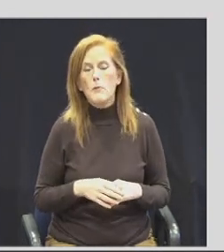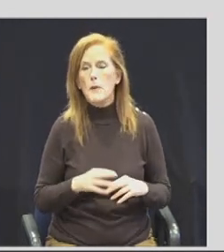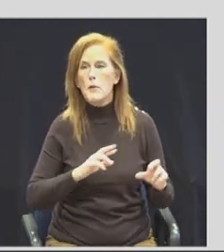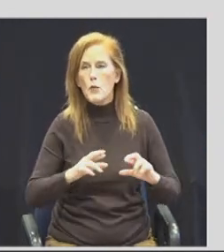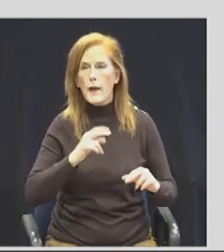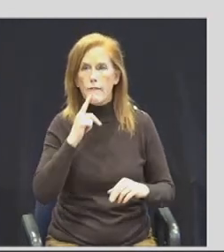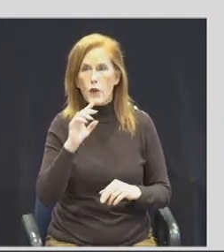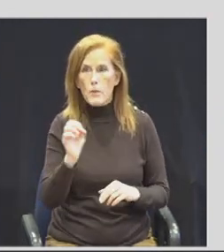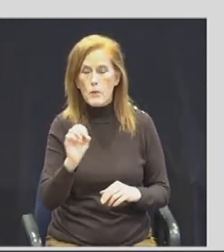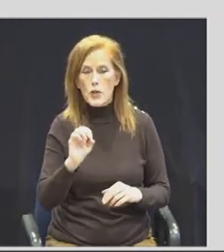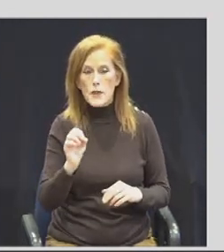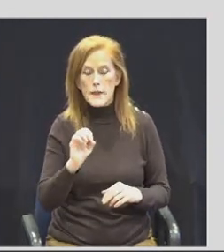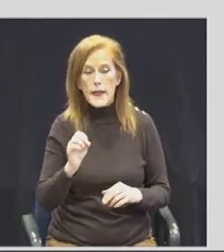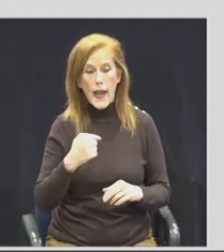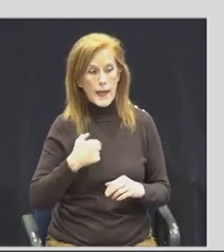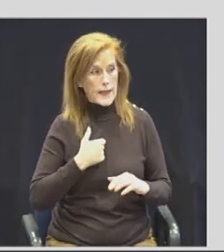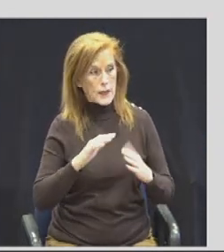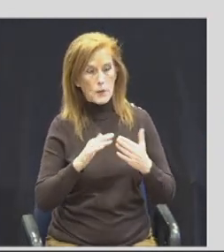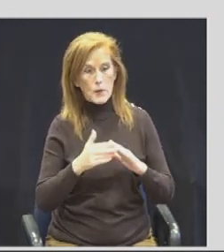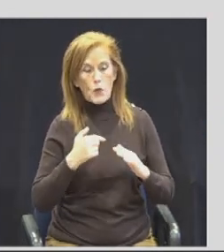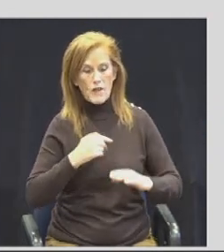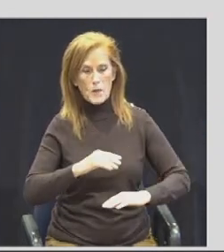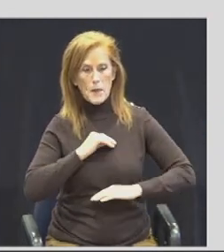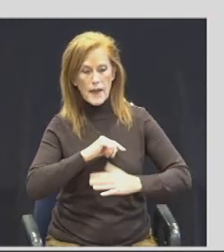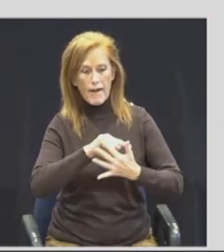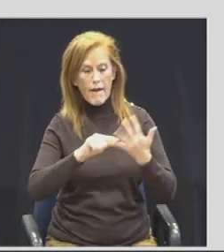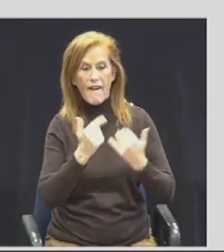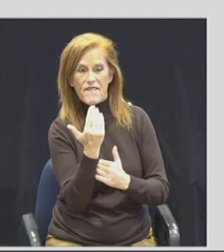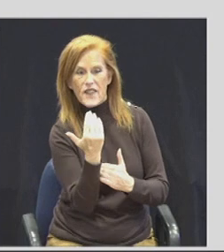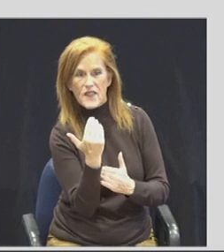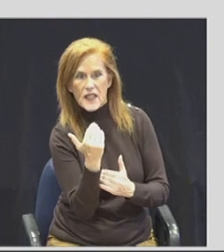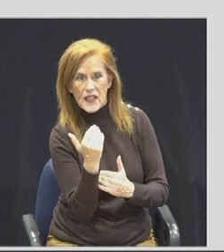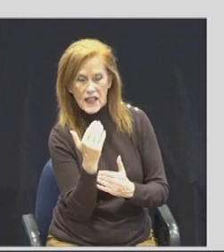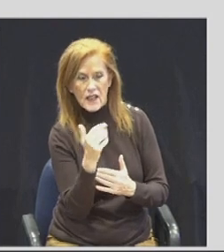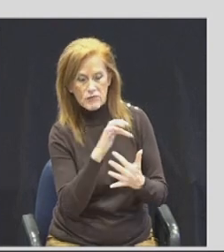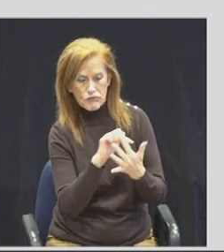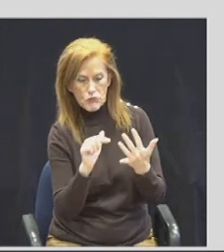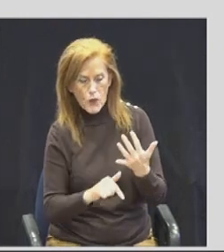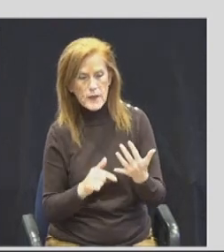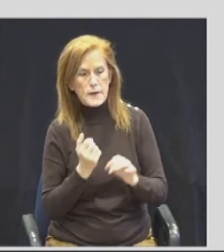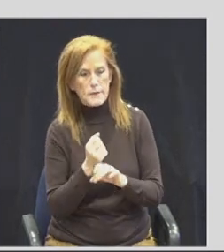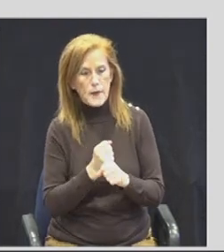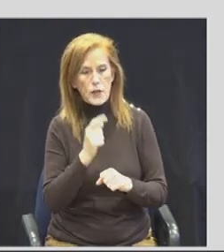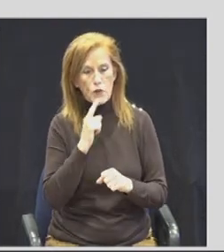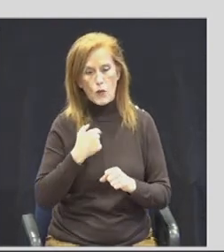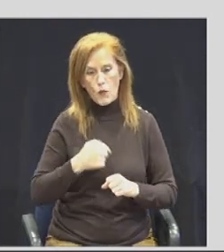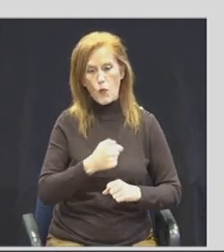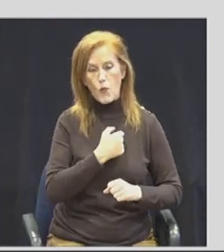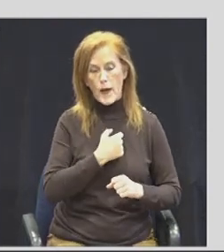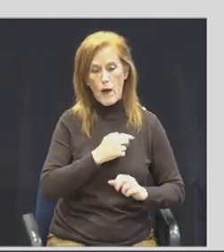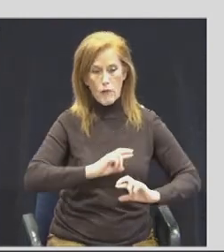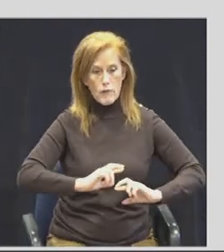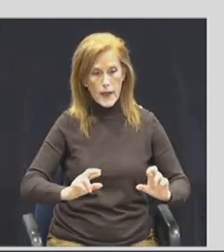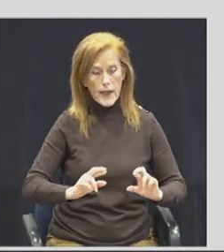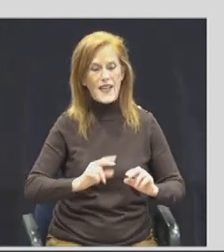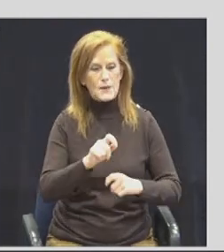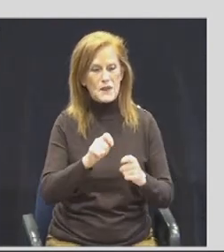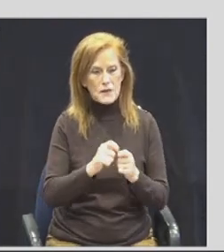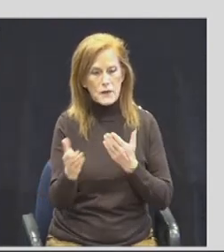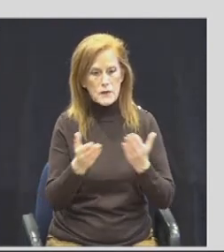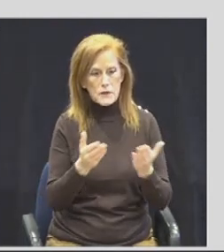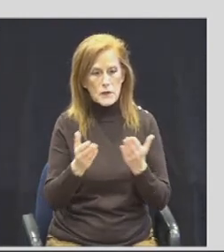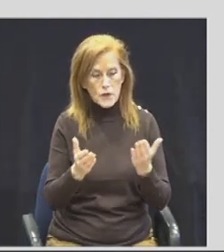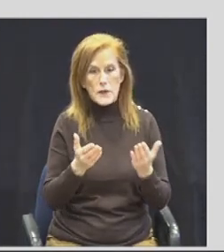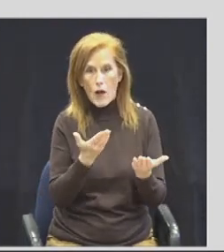we're supposed to meet as a community. And we're responsible for making sure that certain services are available in